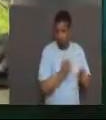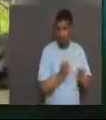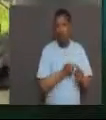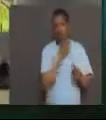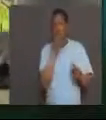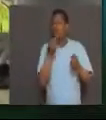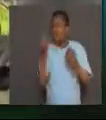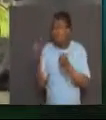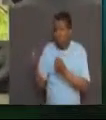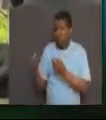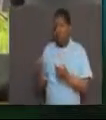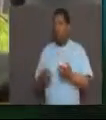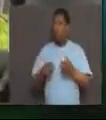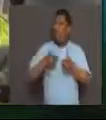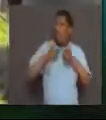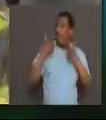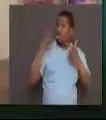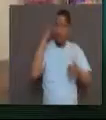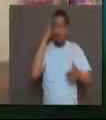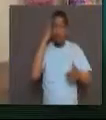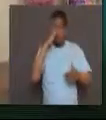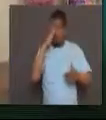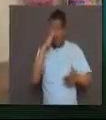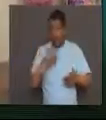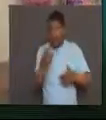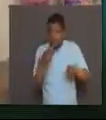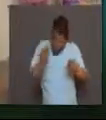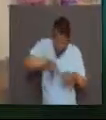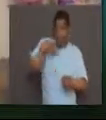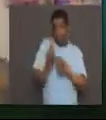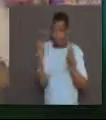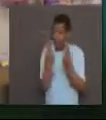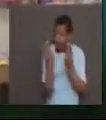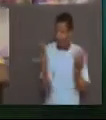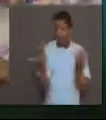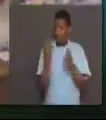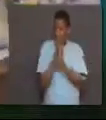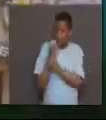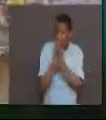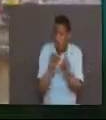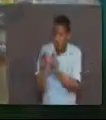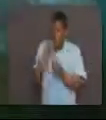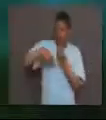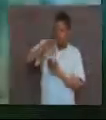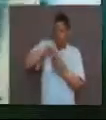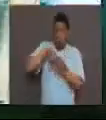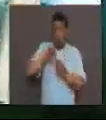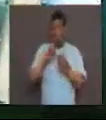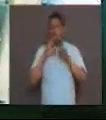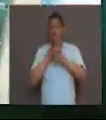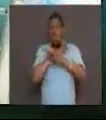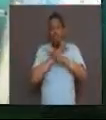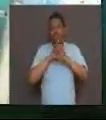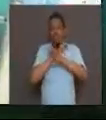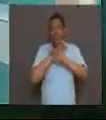There are many great ideas that we can implement to help control environmental pollution.